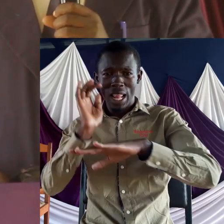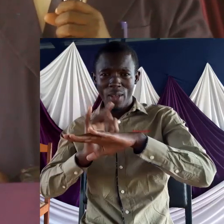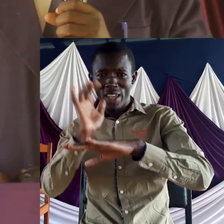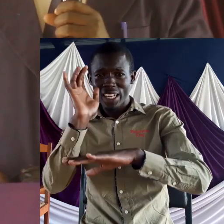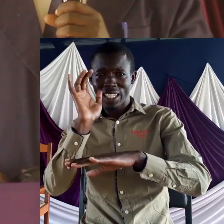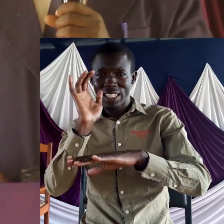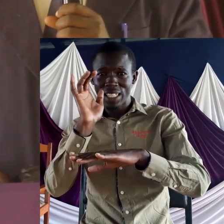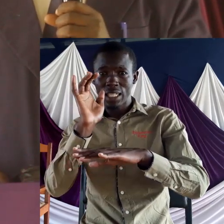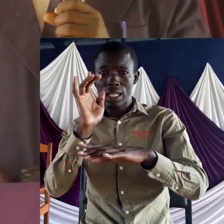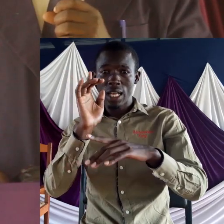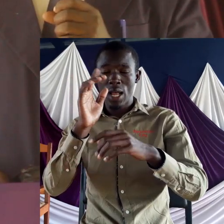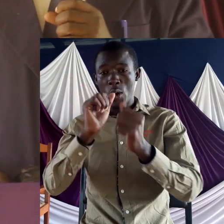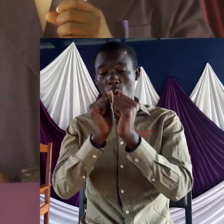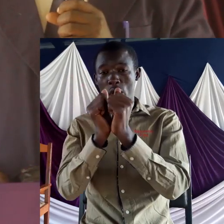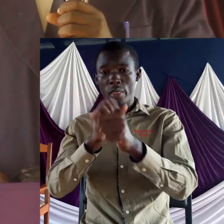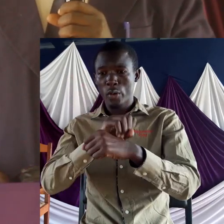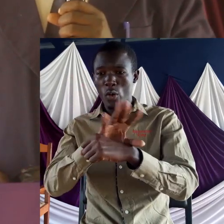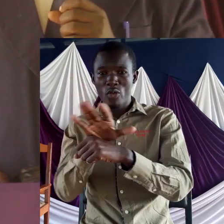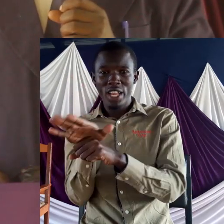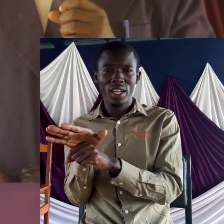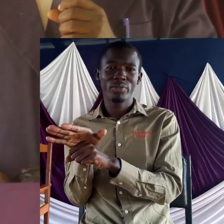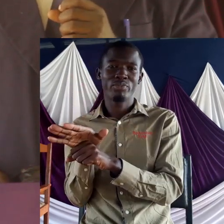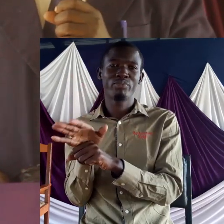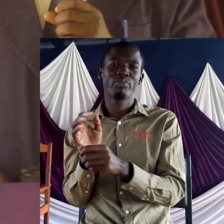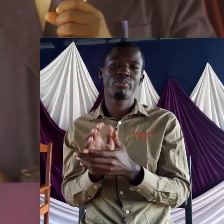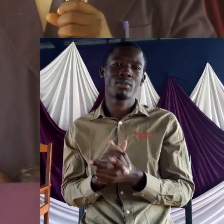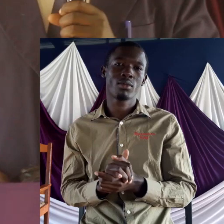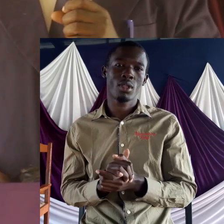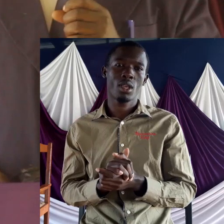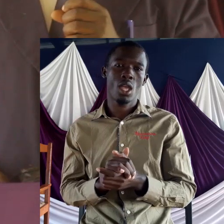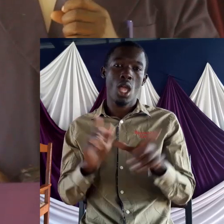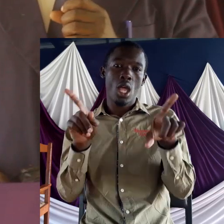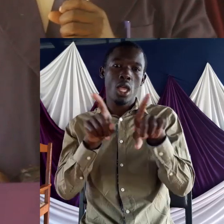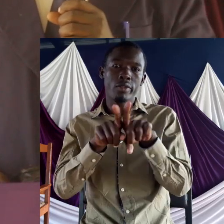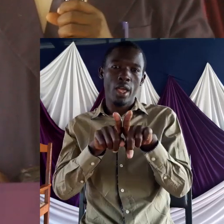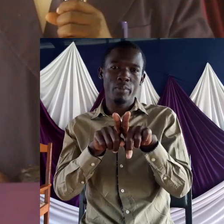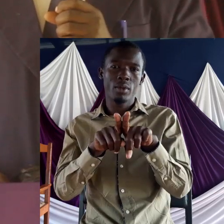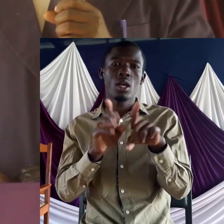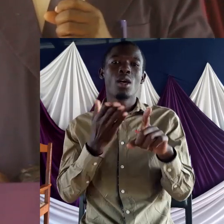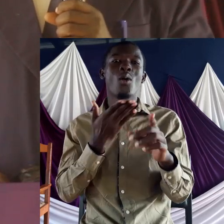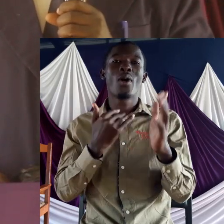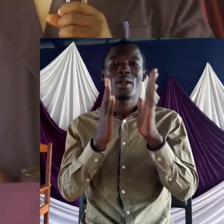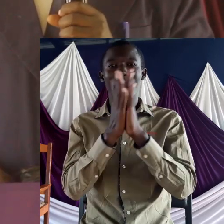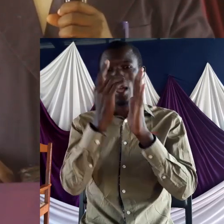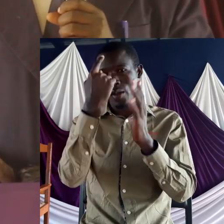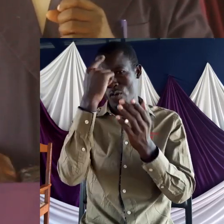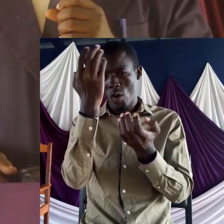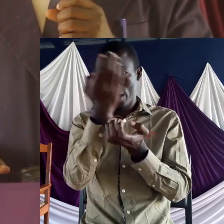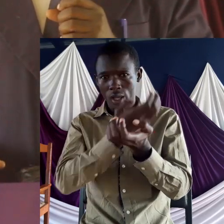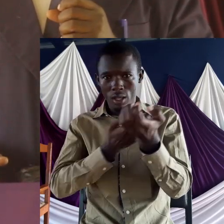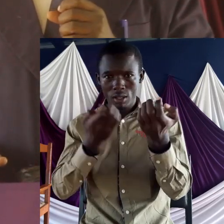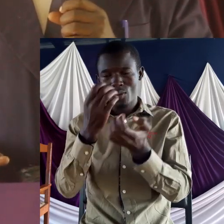or affected due to COVID-19. We also want to pray for economic